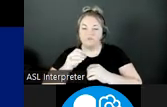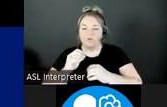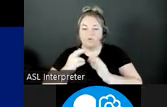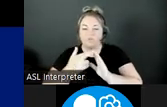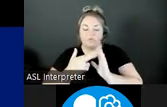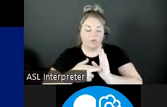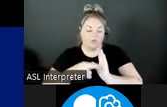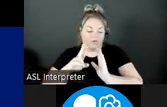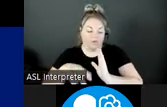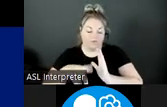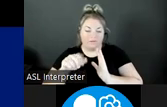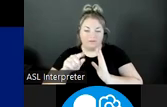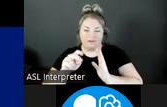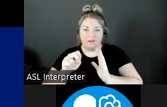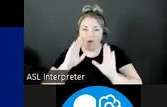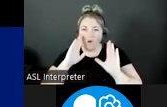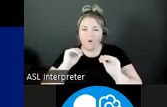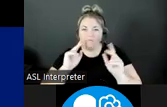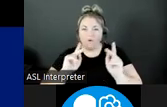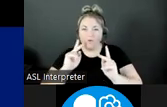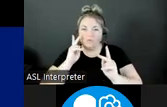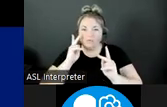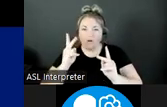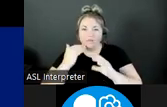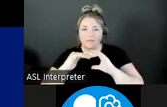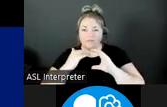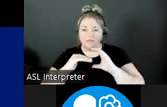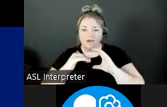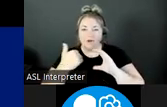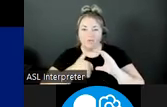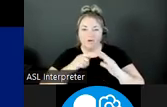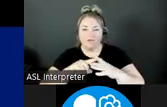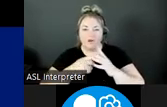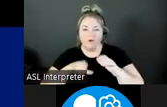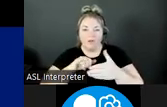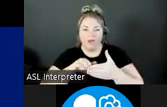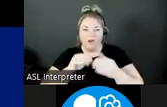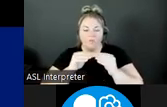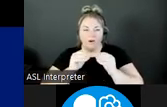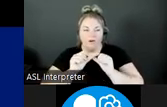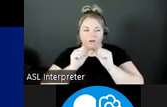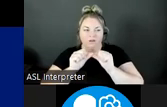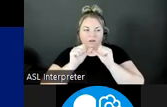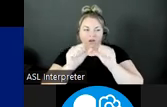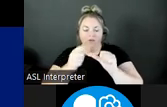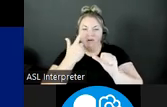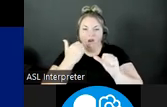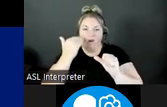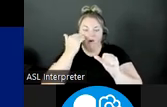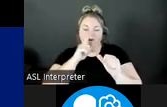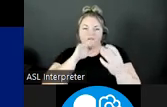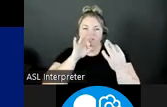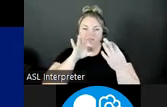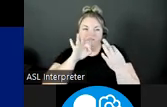rules update. I hope folks saw it in the email. We're going to start doing this more consistently because I know there was feedback